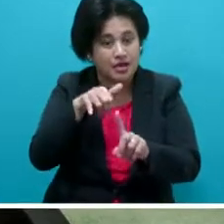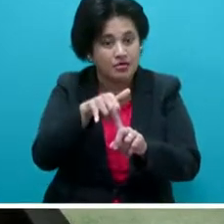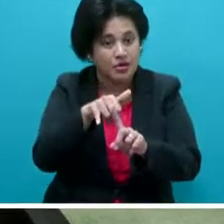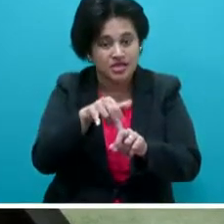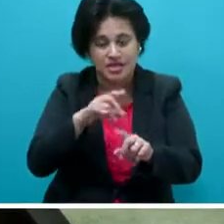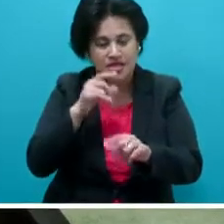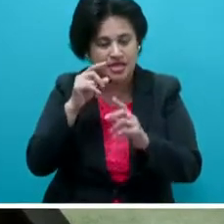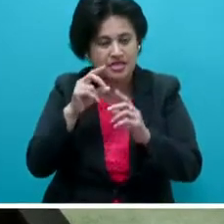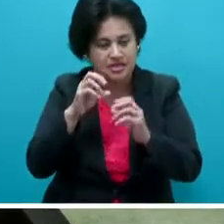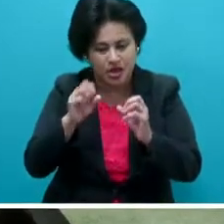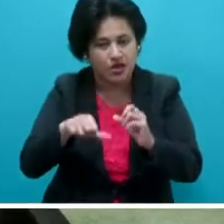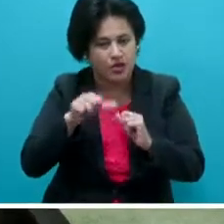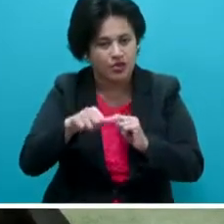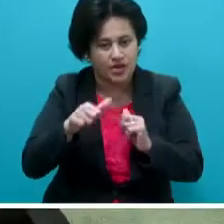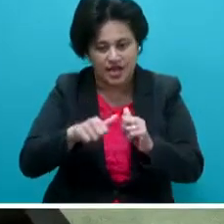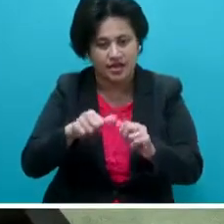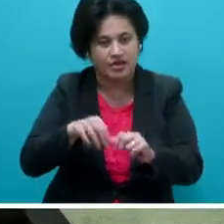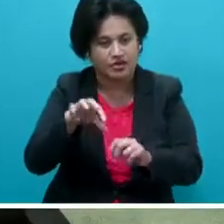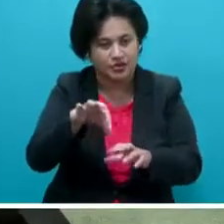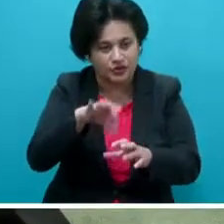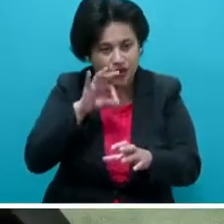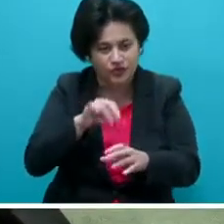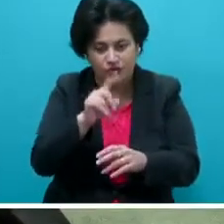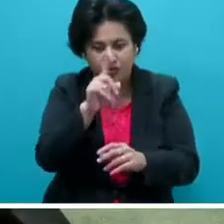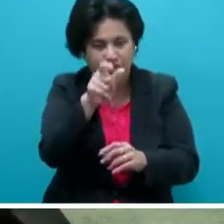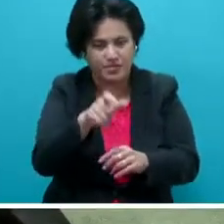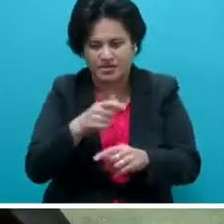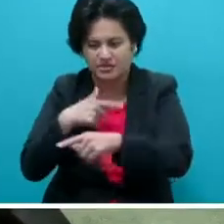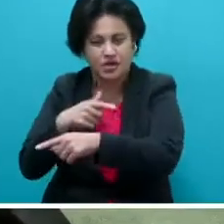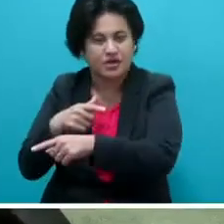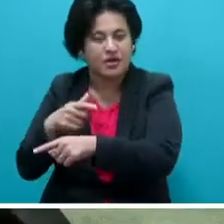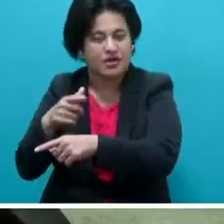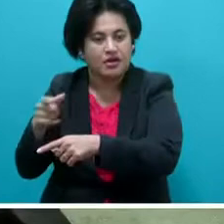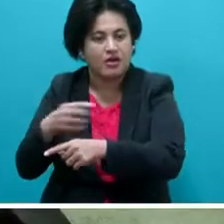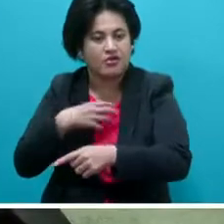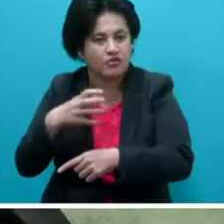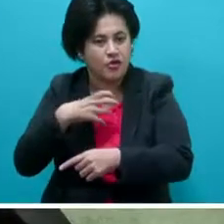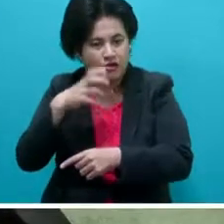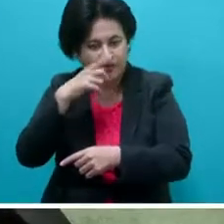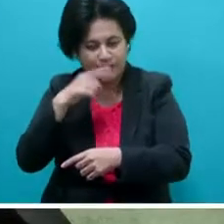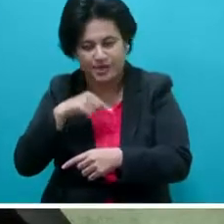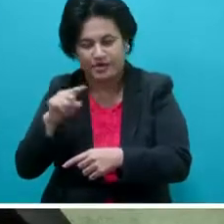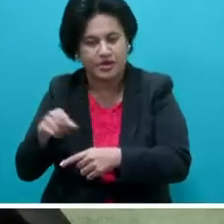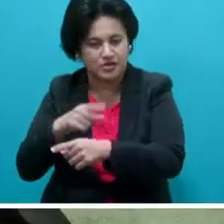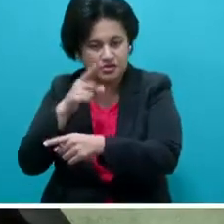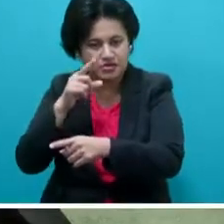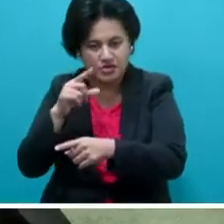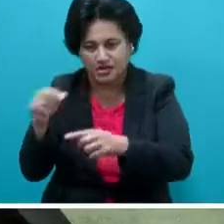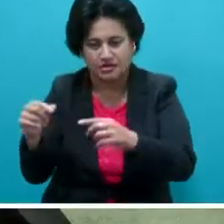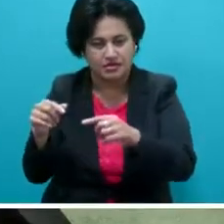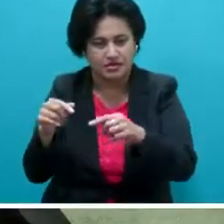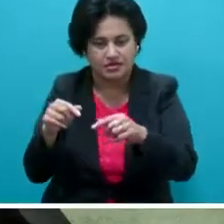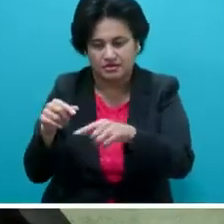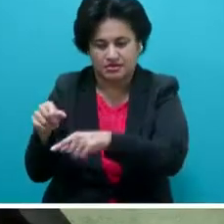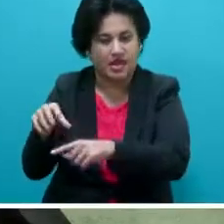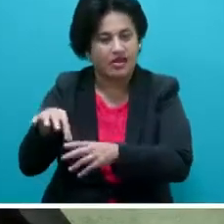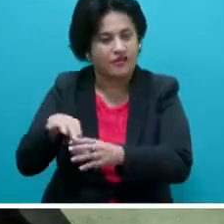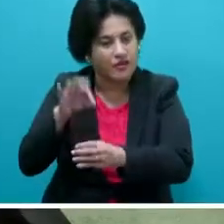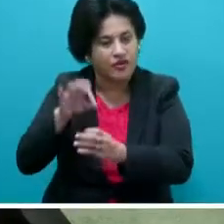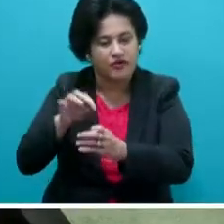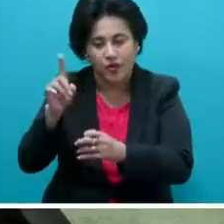person and Nandronga with 19,000 persons to get only 1 voter. That's what I want them all to know. I want the people of Fiji to know that